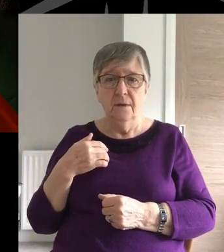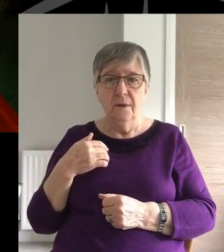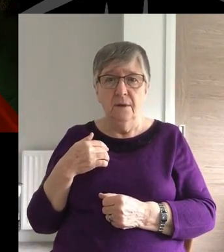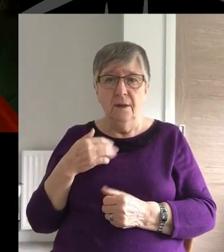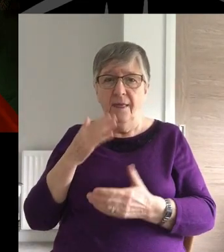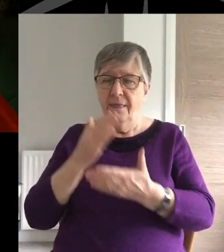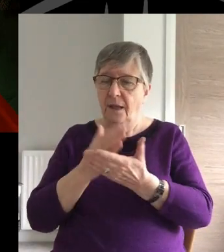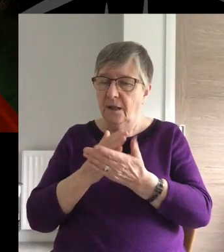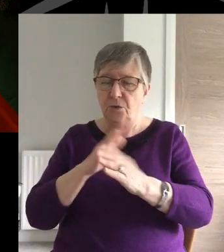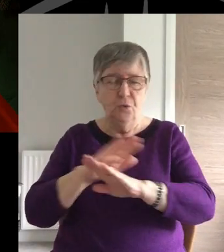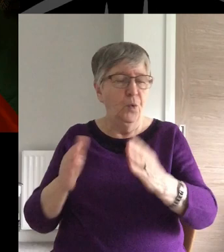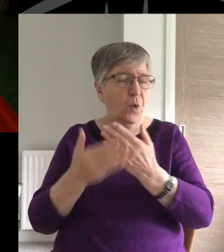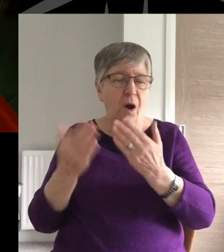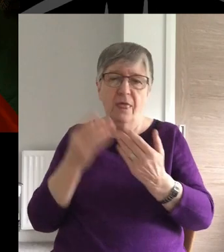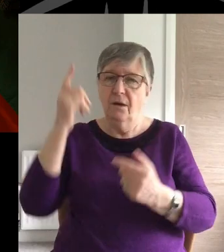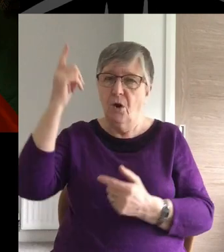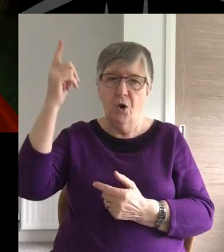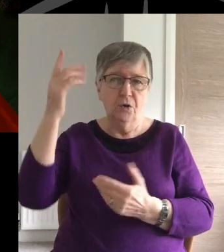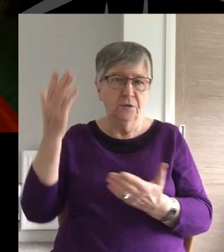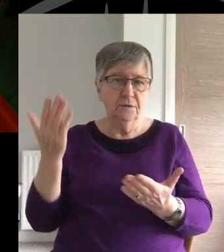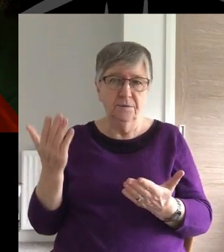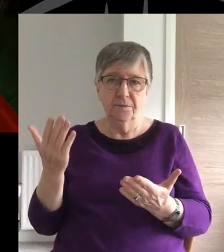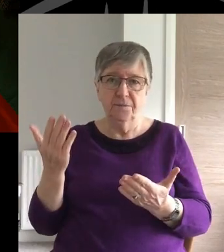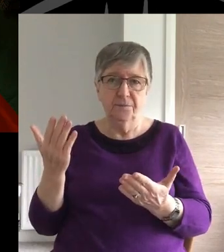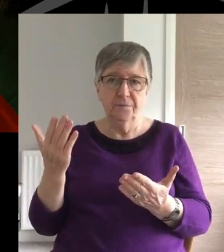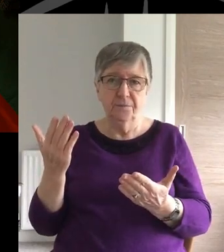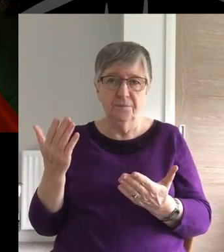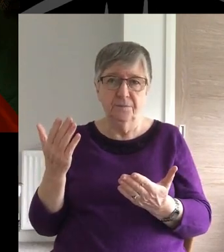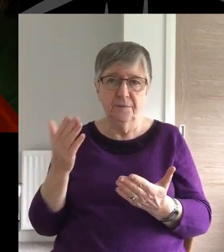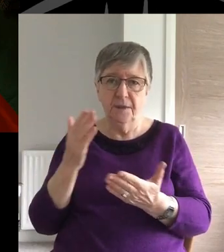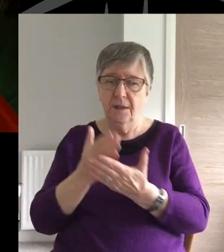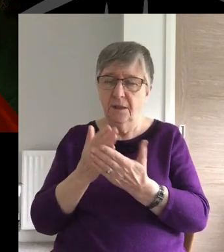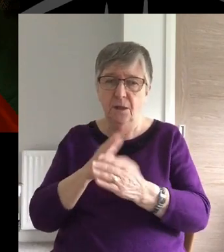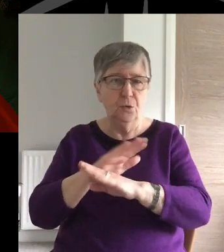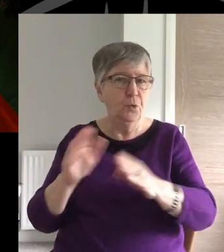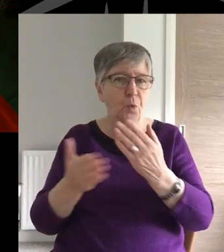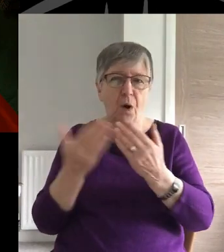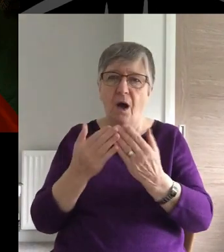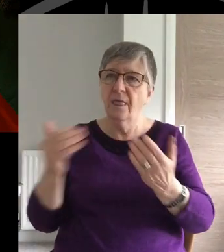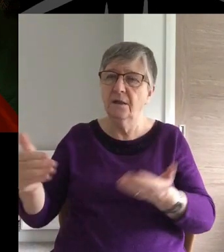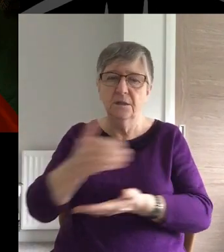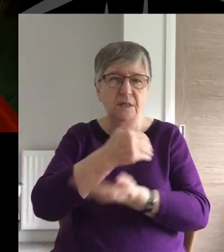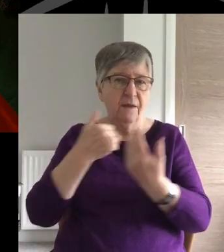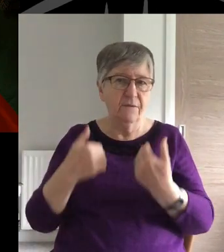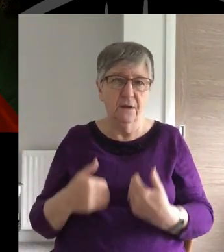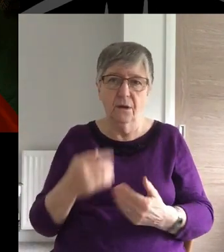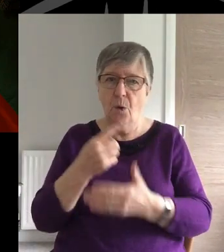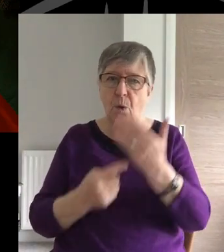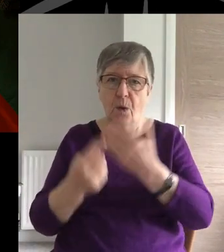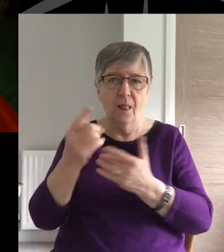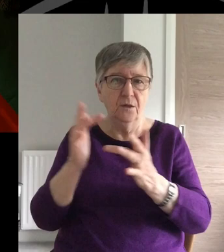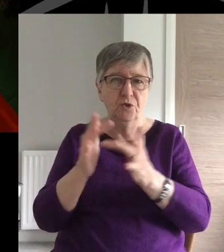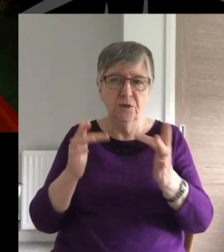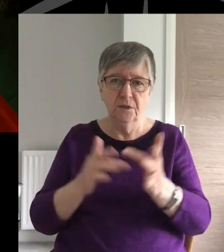There is no other God. There is no other Savior.